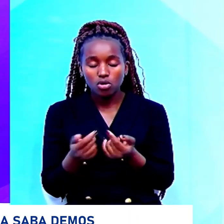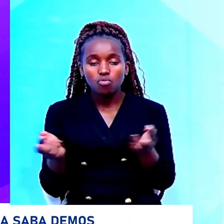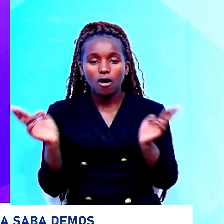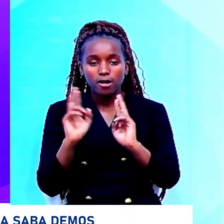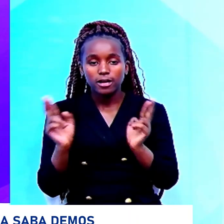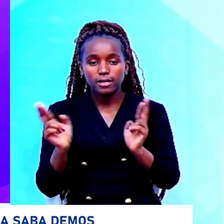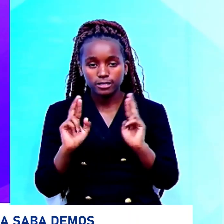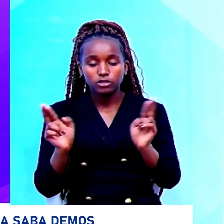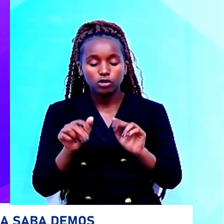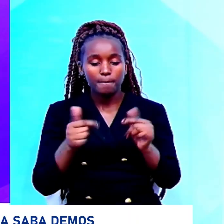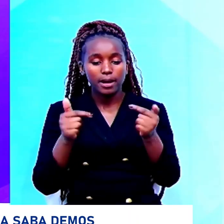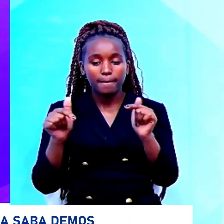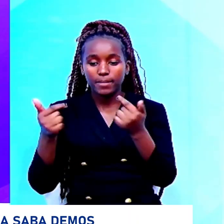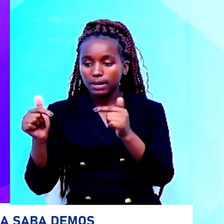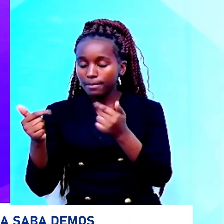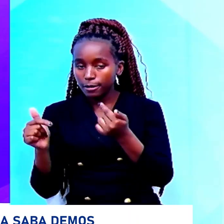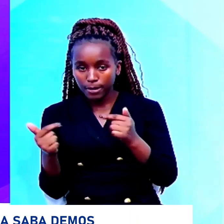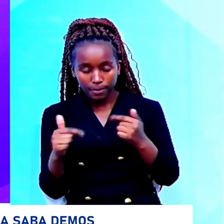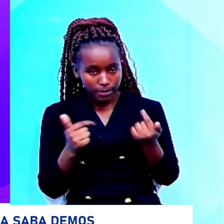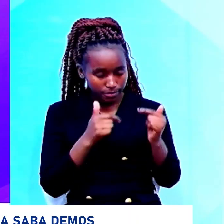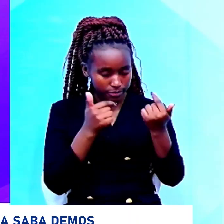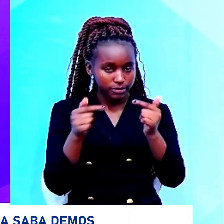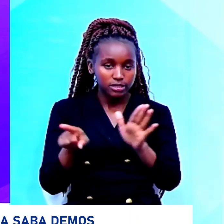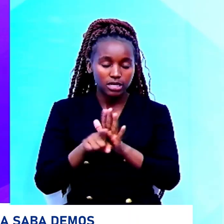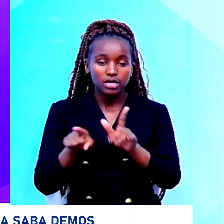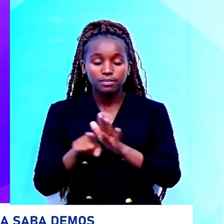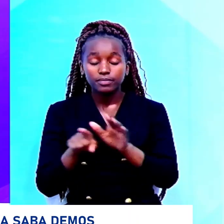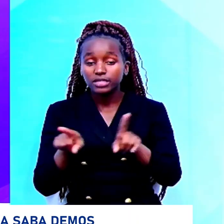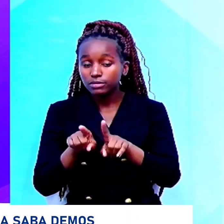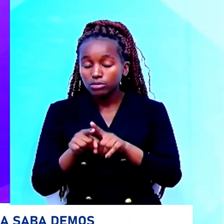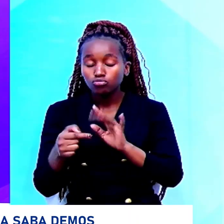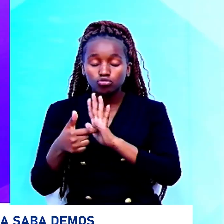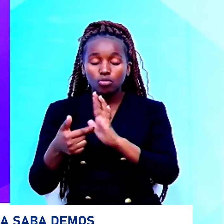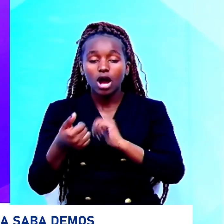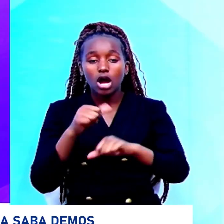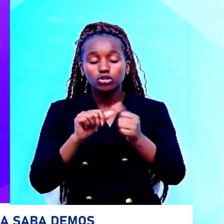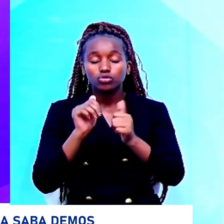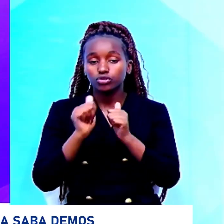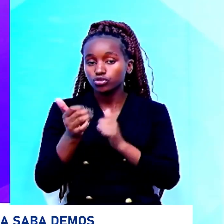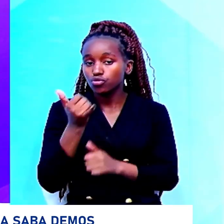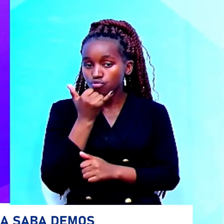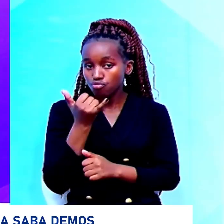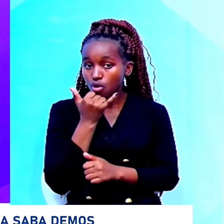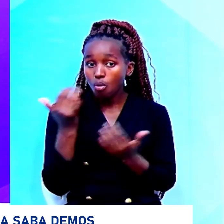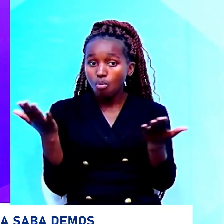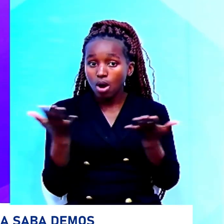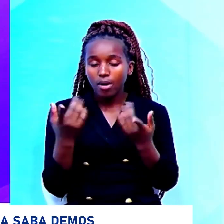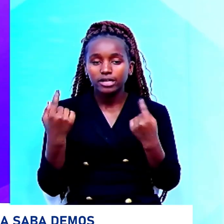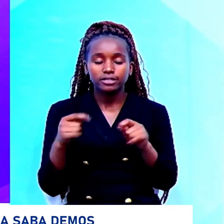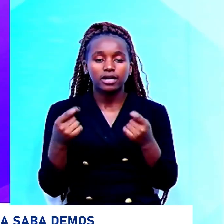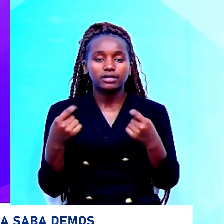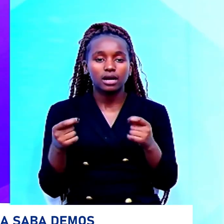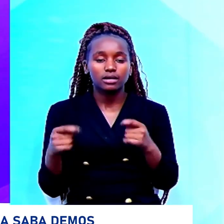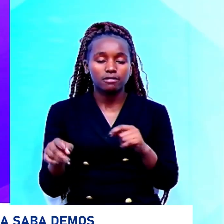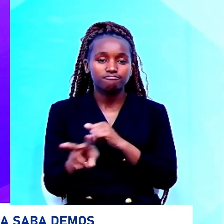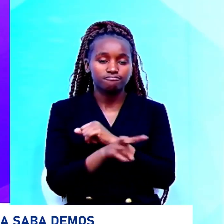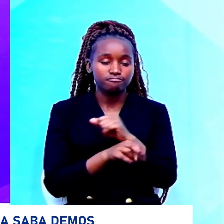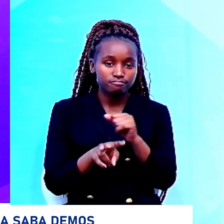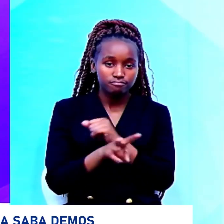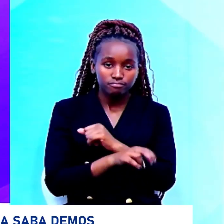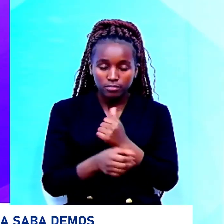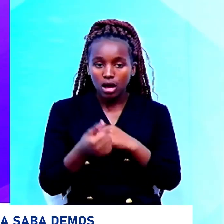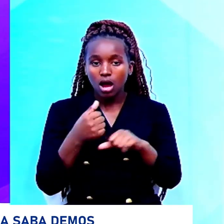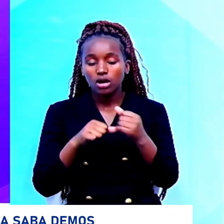to engage in acts of lawlessness that involved multiple criminal acts,